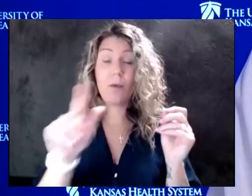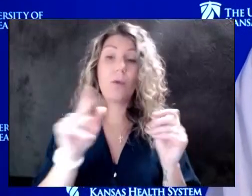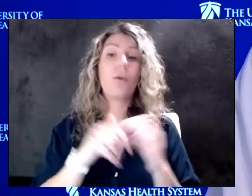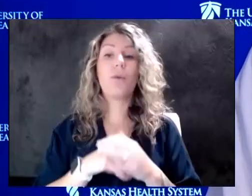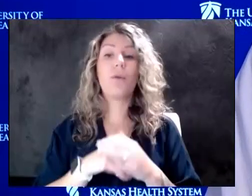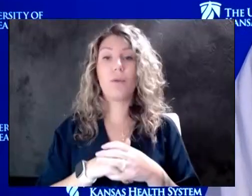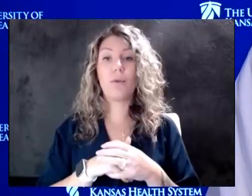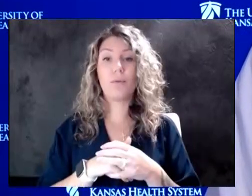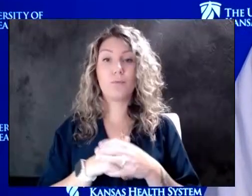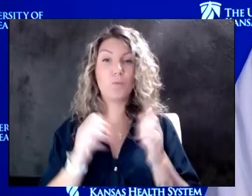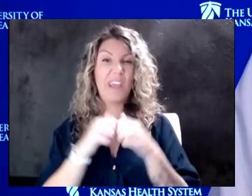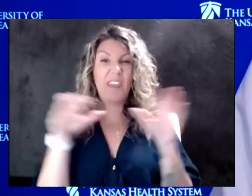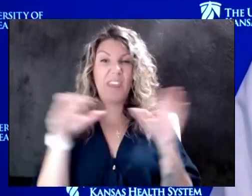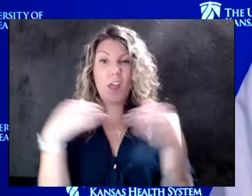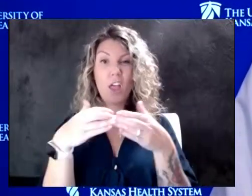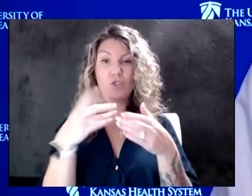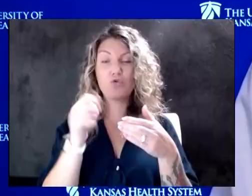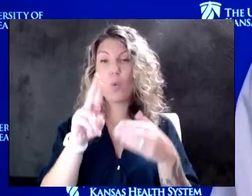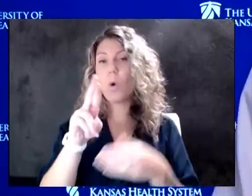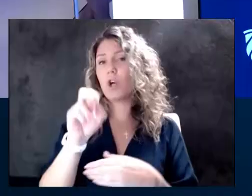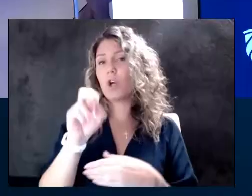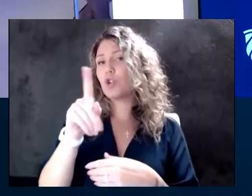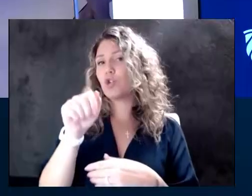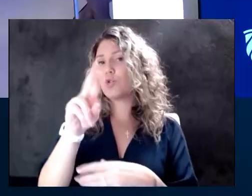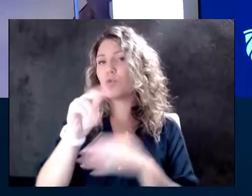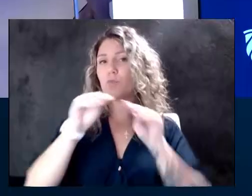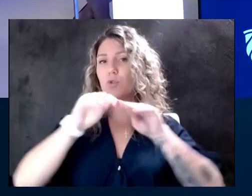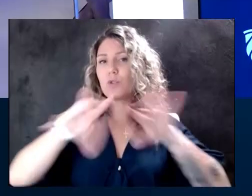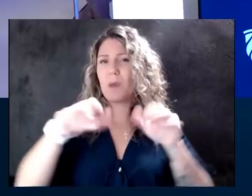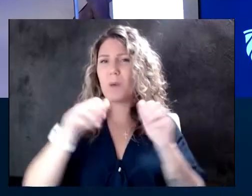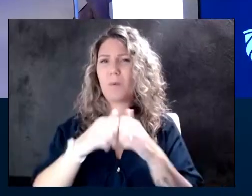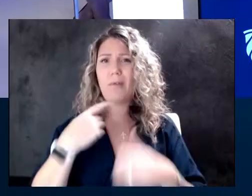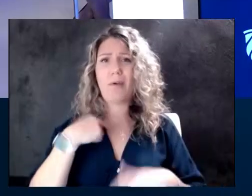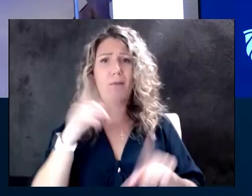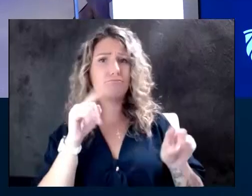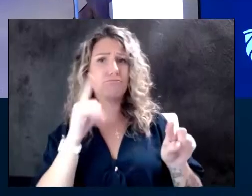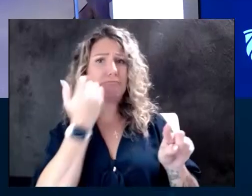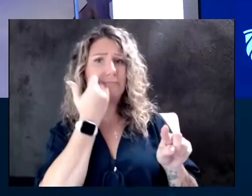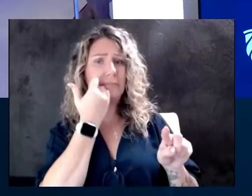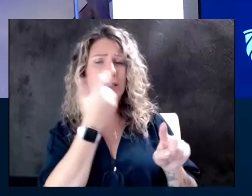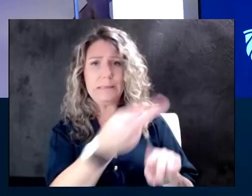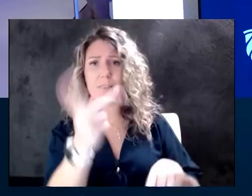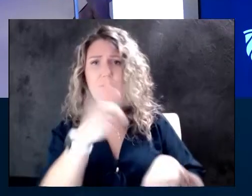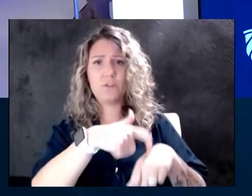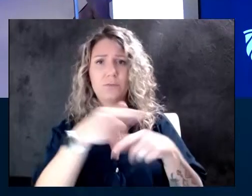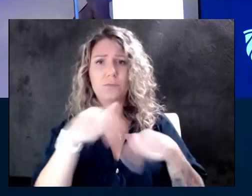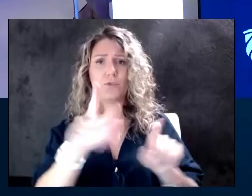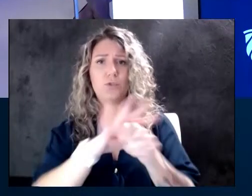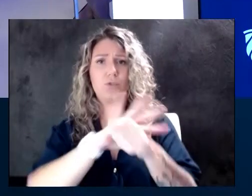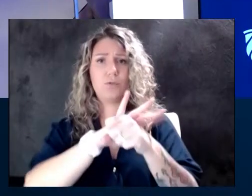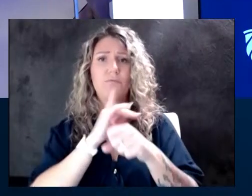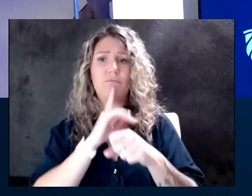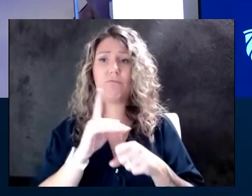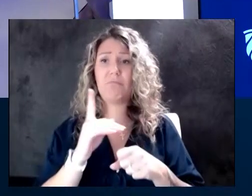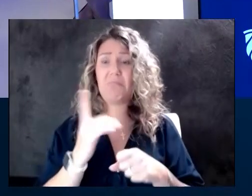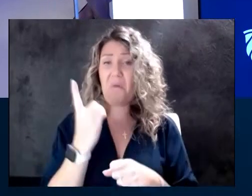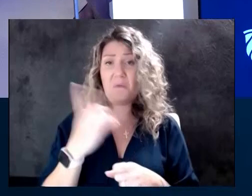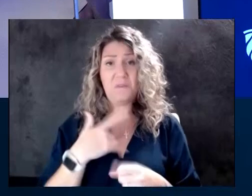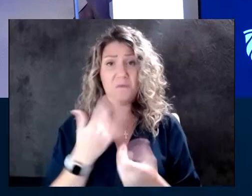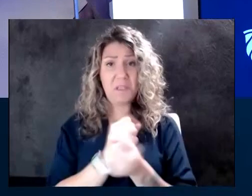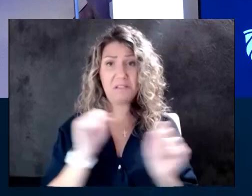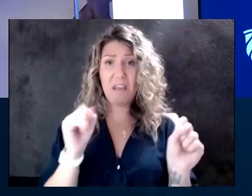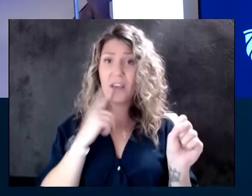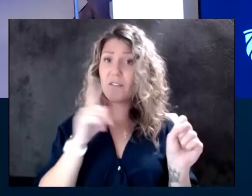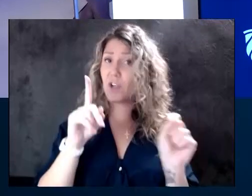clusters or super spreader events in those areas. Yeah, I've been to the dentist several times during COVID, and I always felt really safe. Have you had a chance to get to